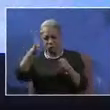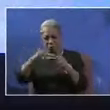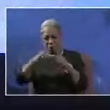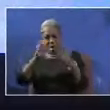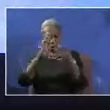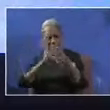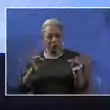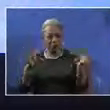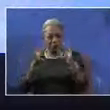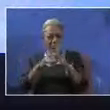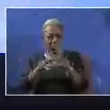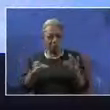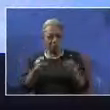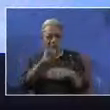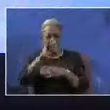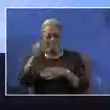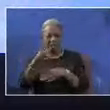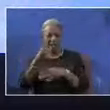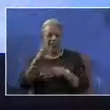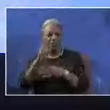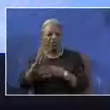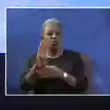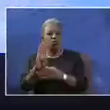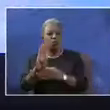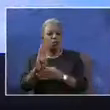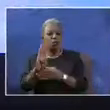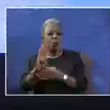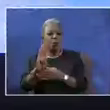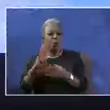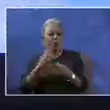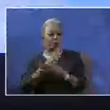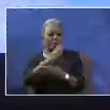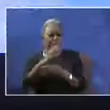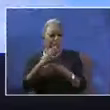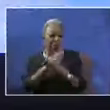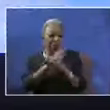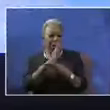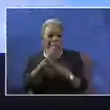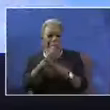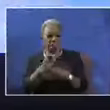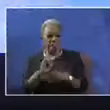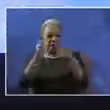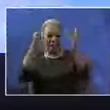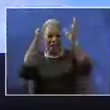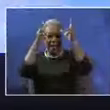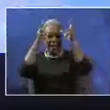Satan, God has Satan on a leash and says, okay, Satan,